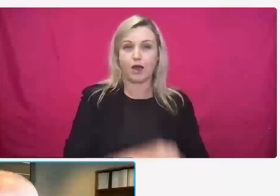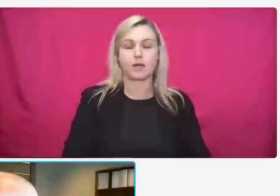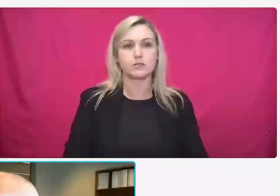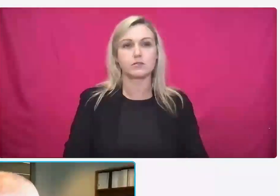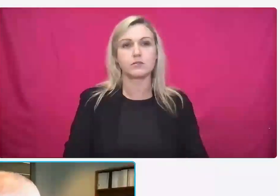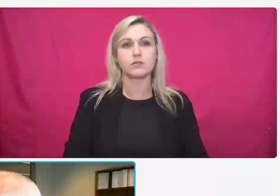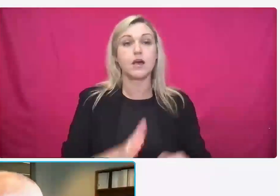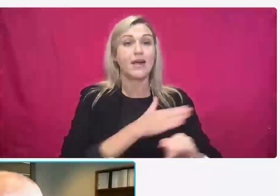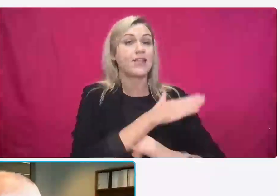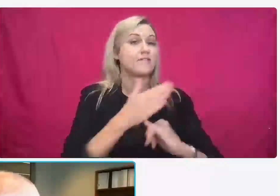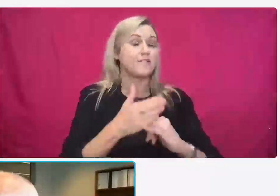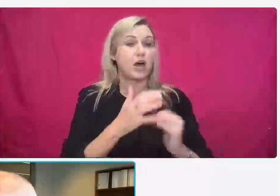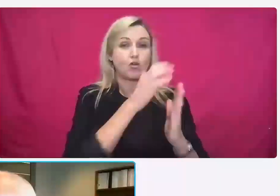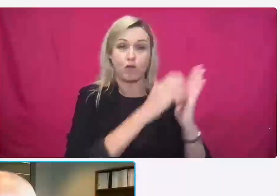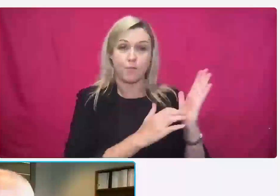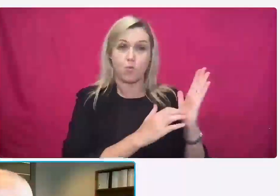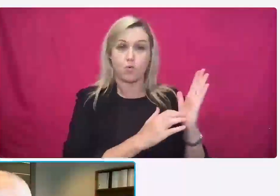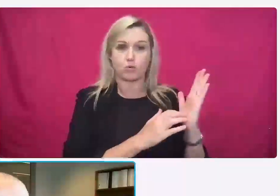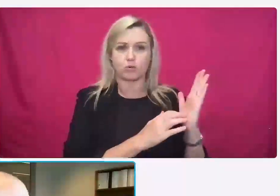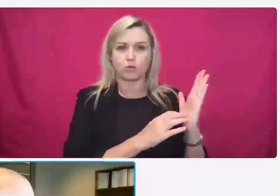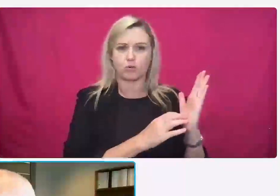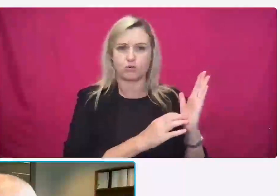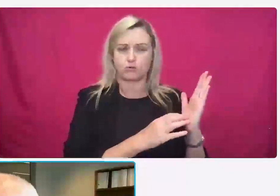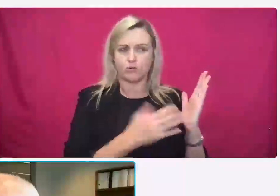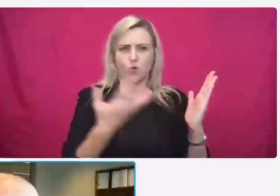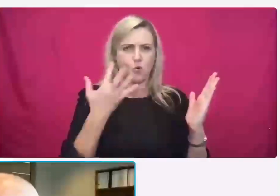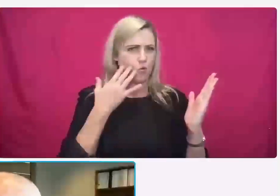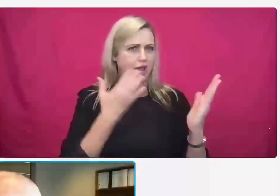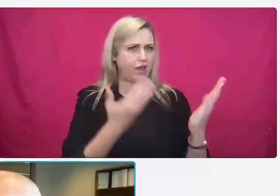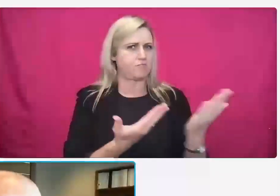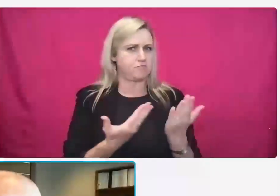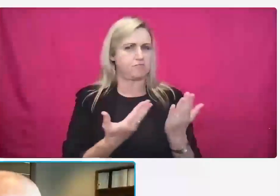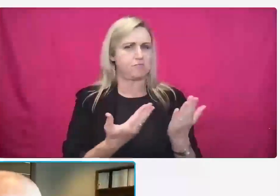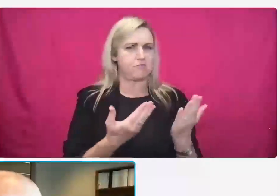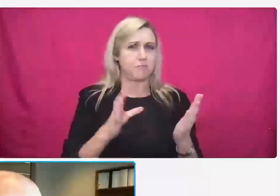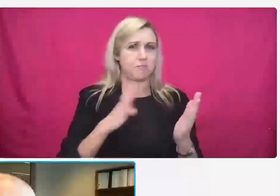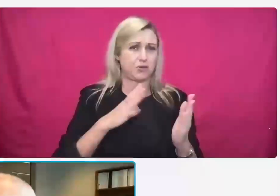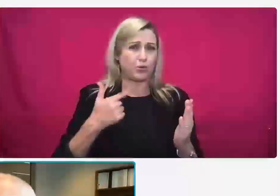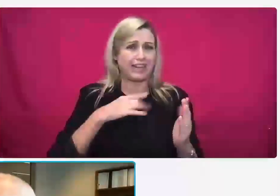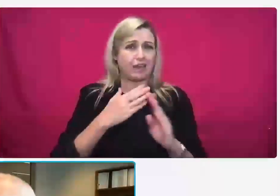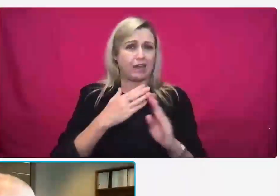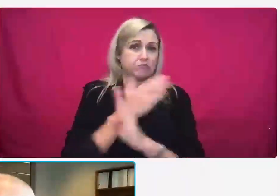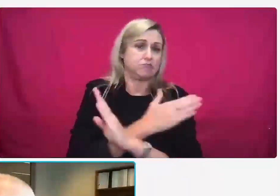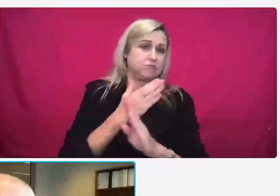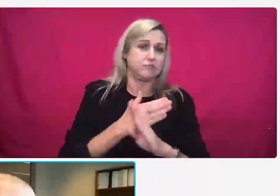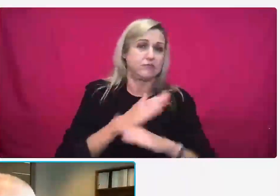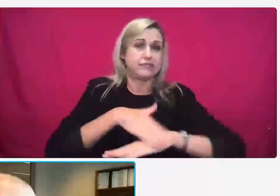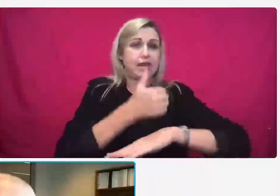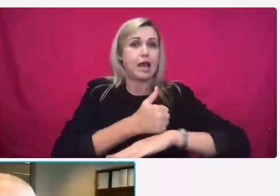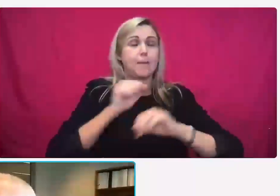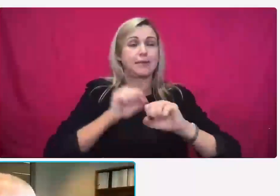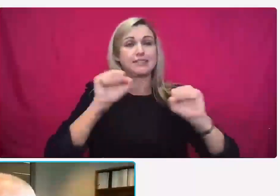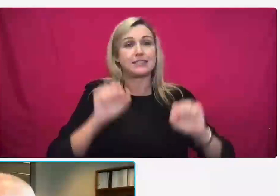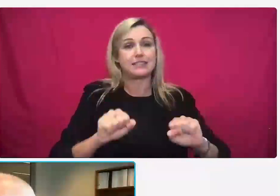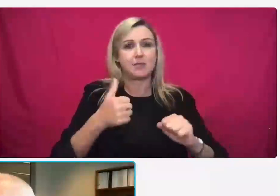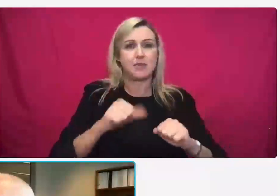report? She noted that there's significant work required to set up systems to produce the numbers and to submit them with a short turnaround for